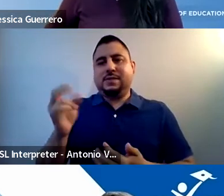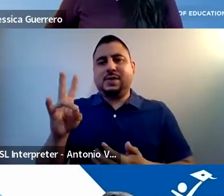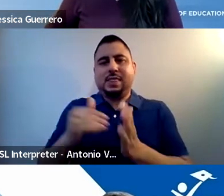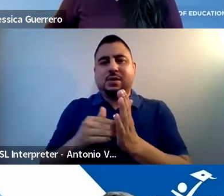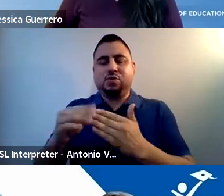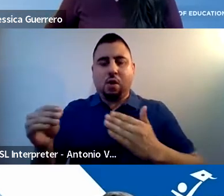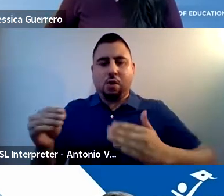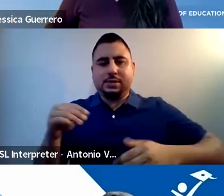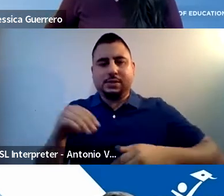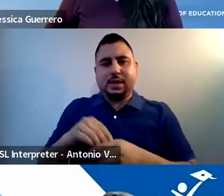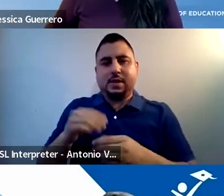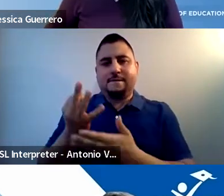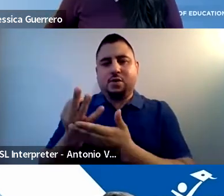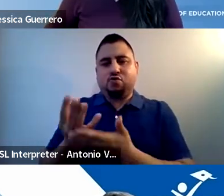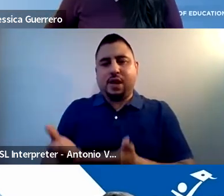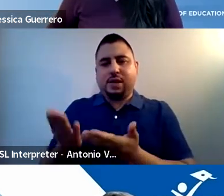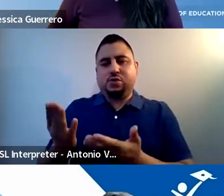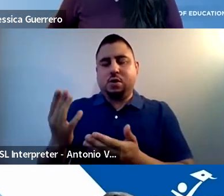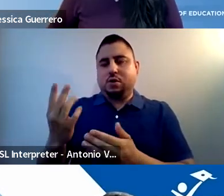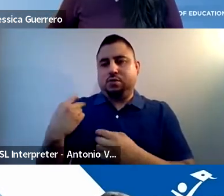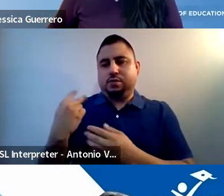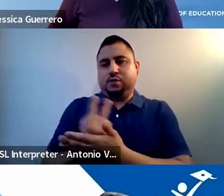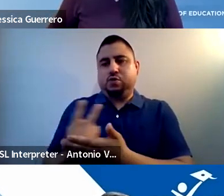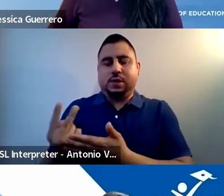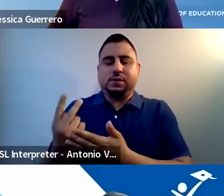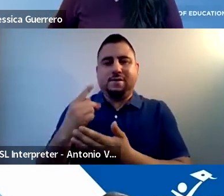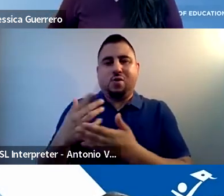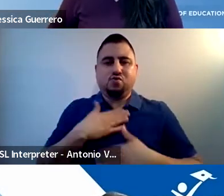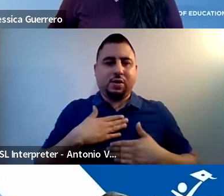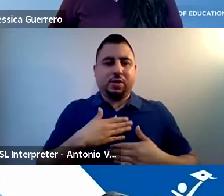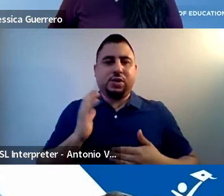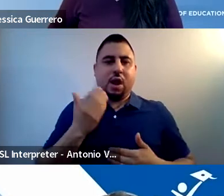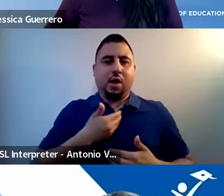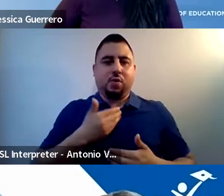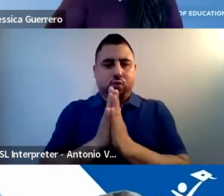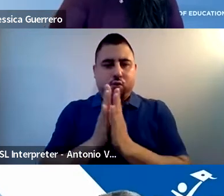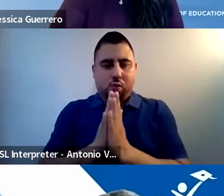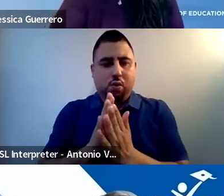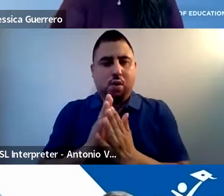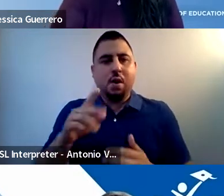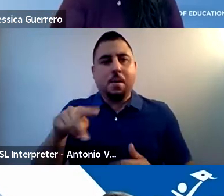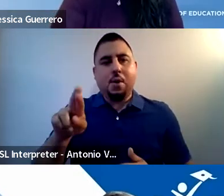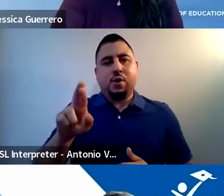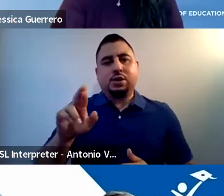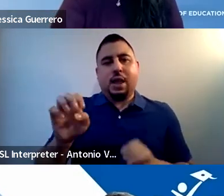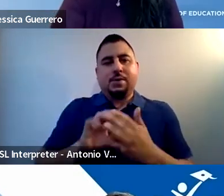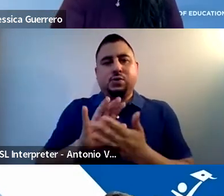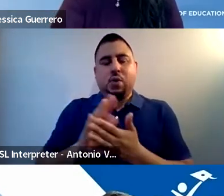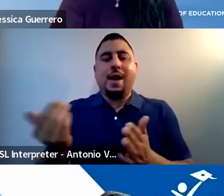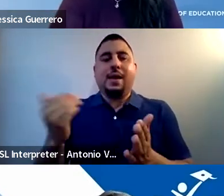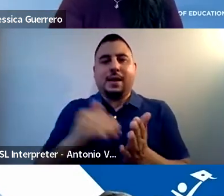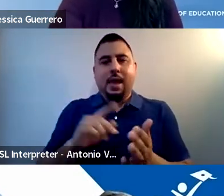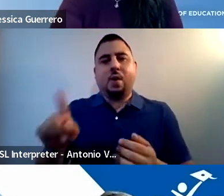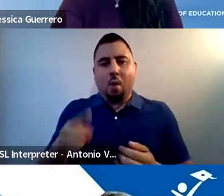a fundraiser over the last 2 weeks for recreation in our school. Pointer Ridge Elementary is, again, the